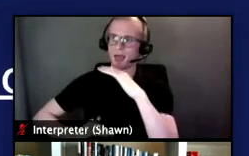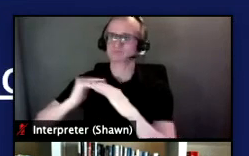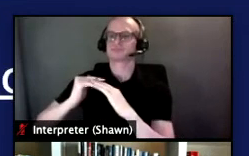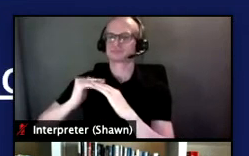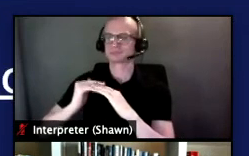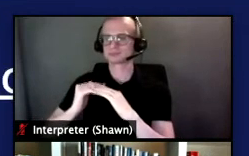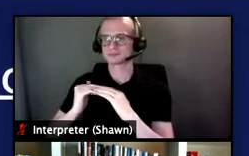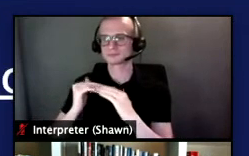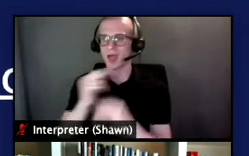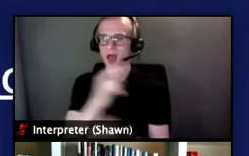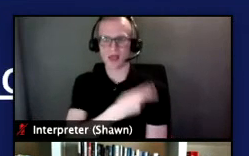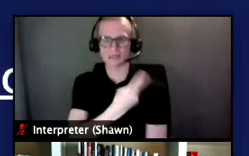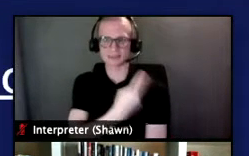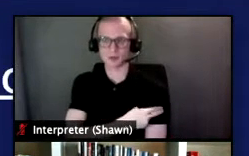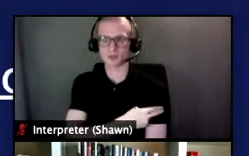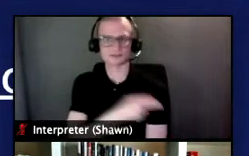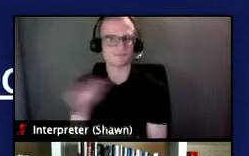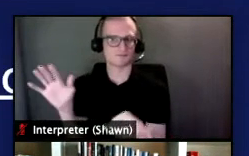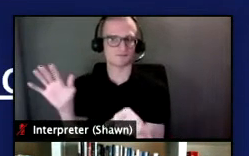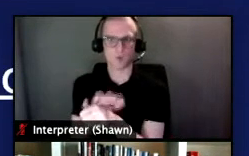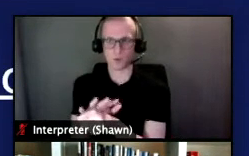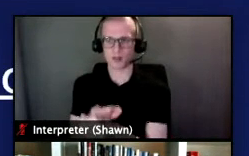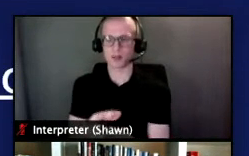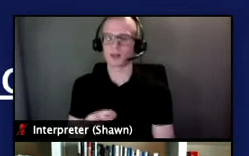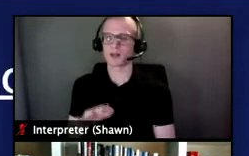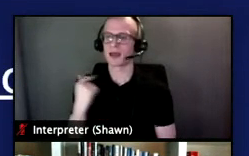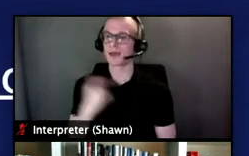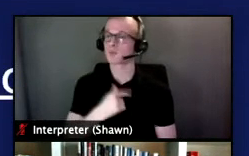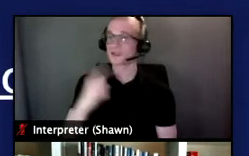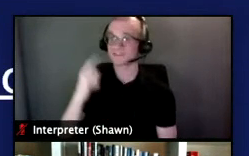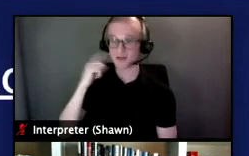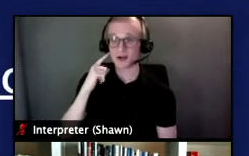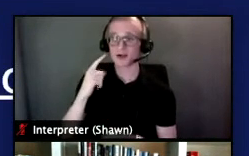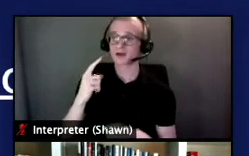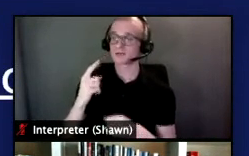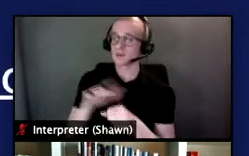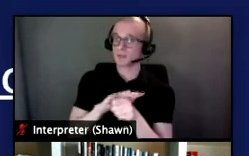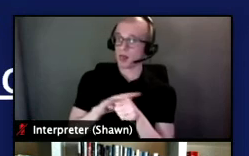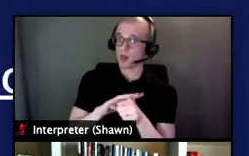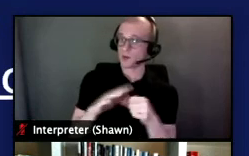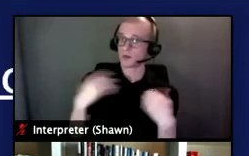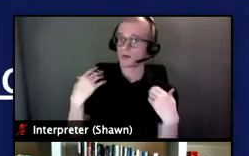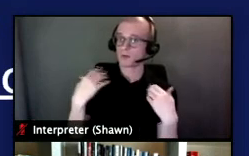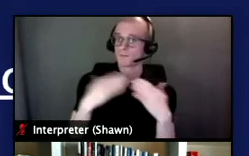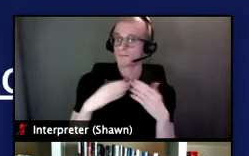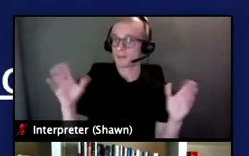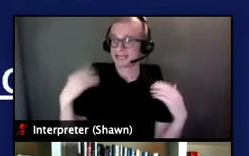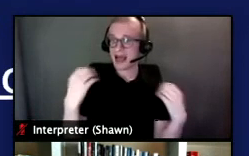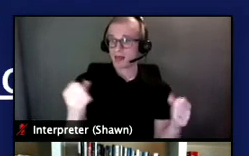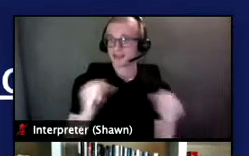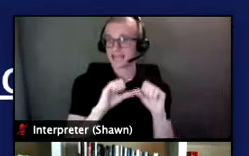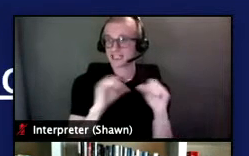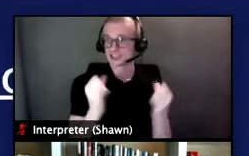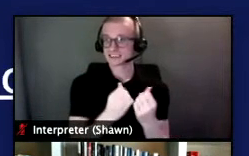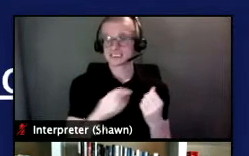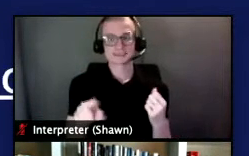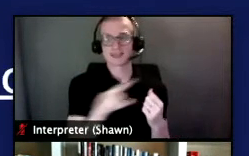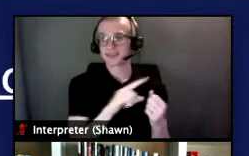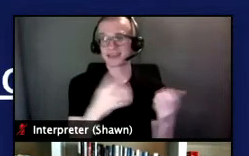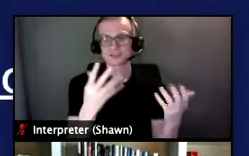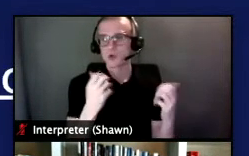And we've heard from the local public health agencies that they don't want to go alone with a stay-at-home